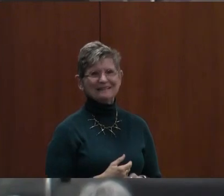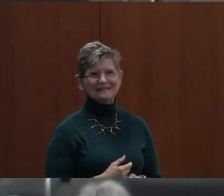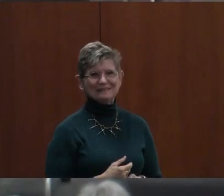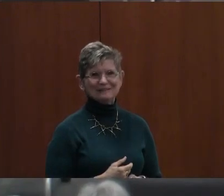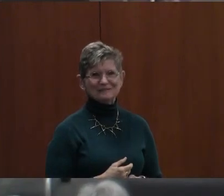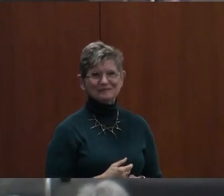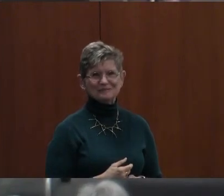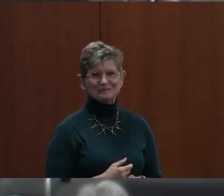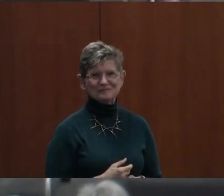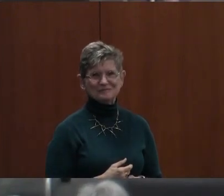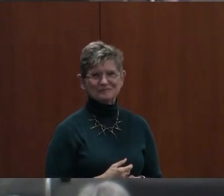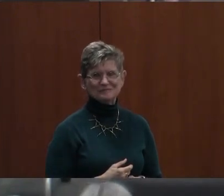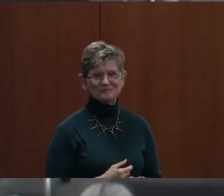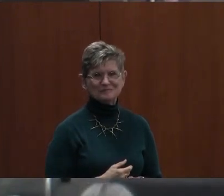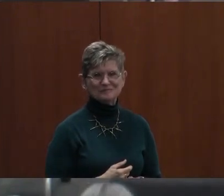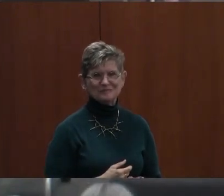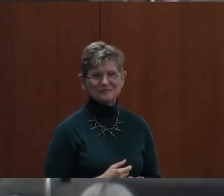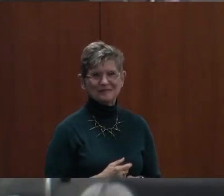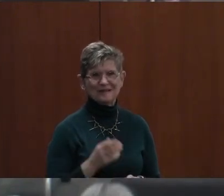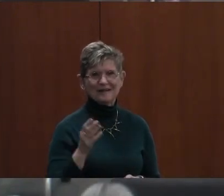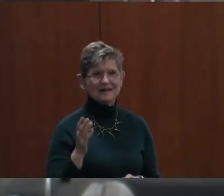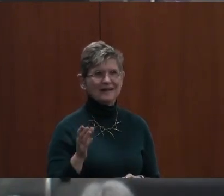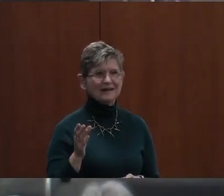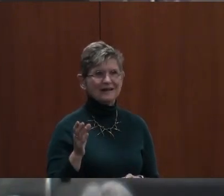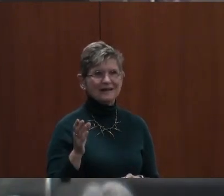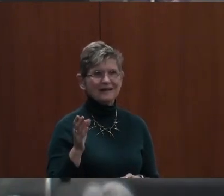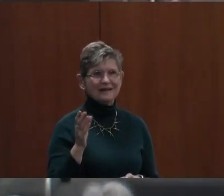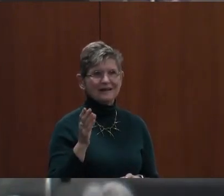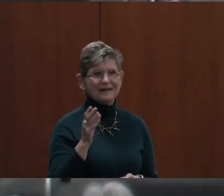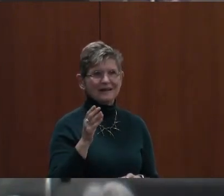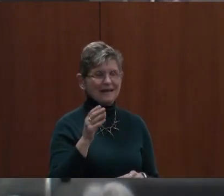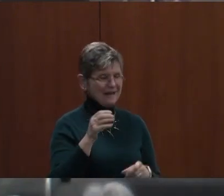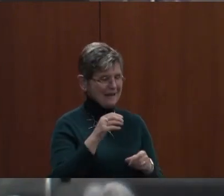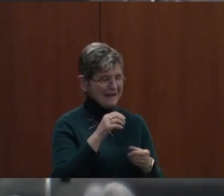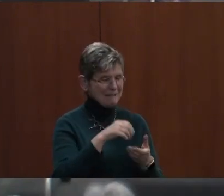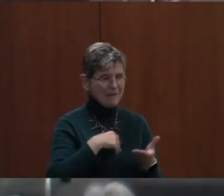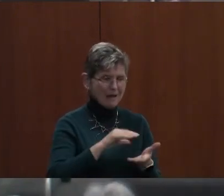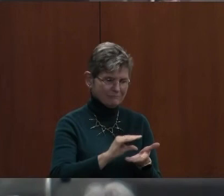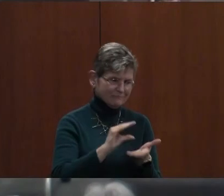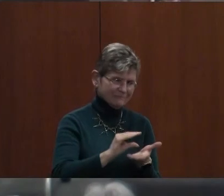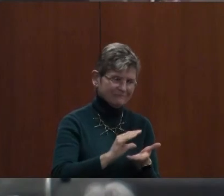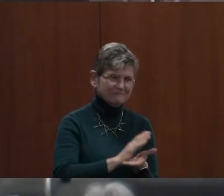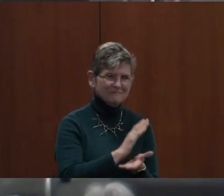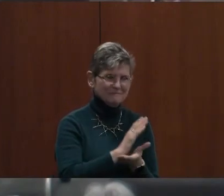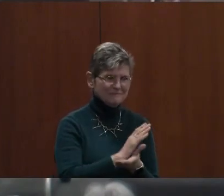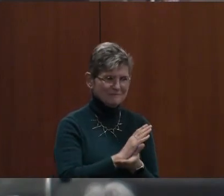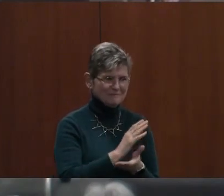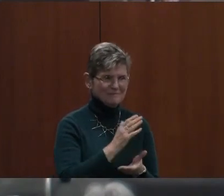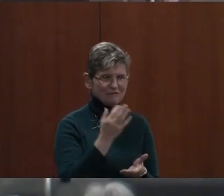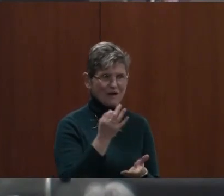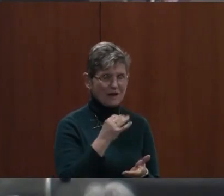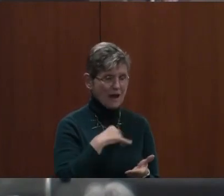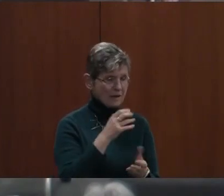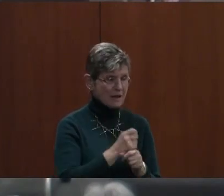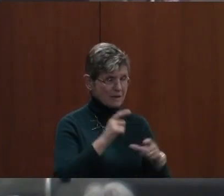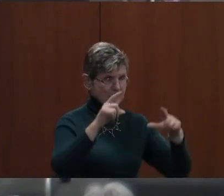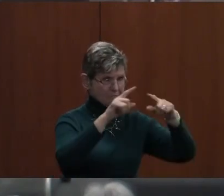Mr. Stalbrook. Yes, in my packet Friday evening, I received an envelope addressed to